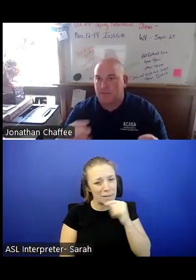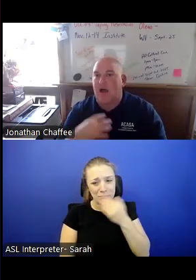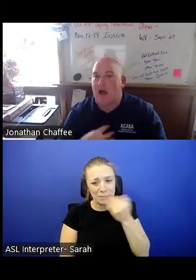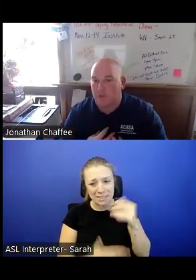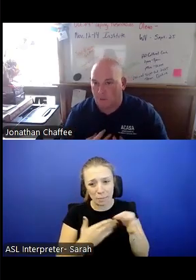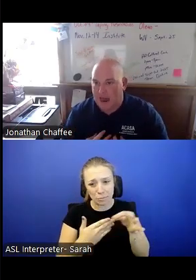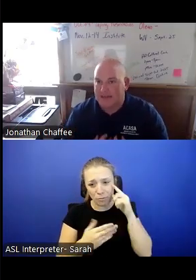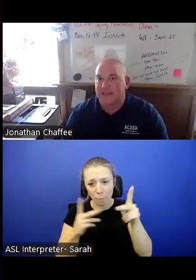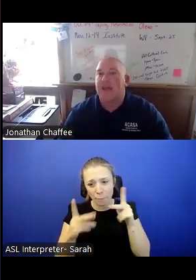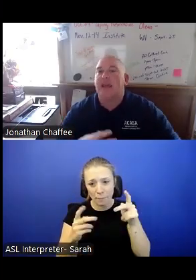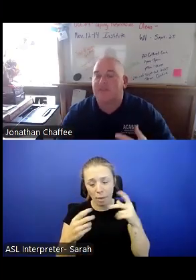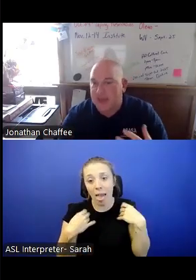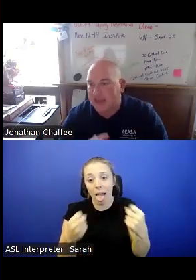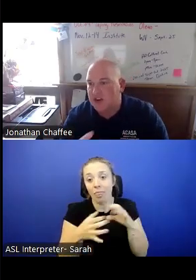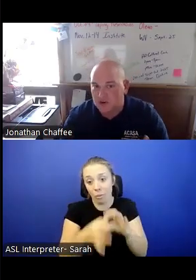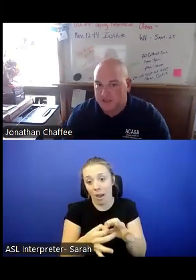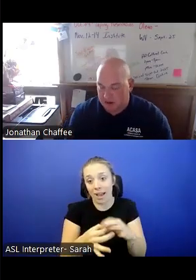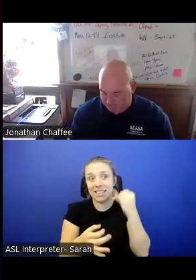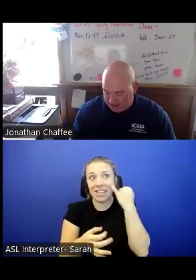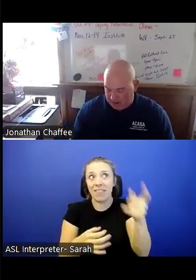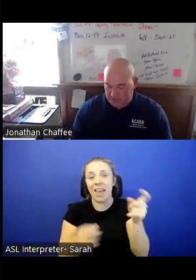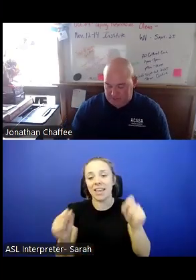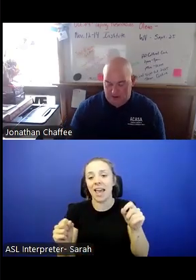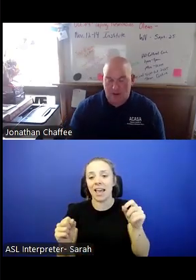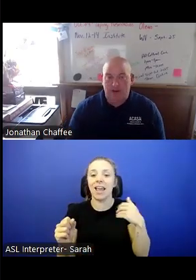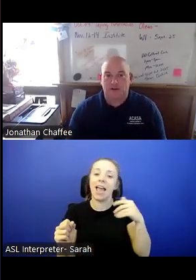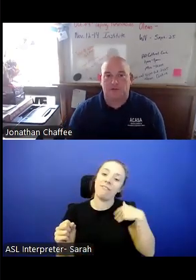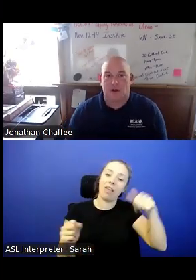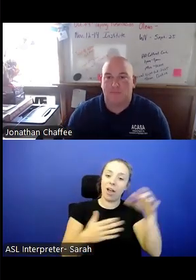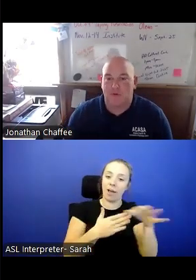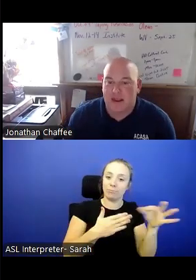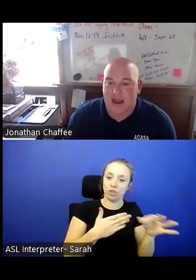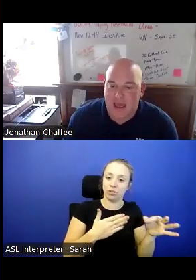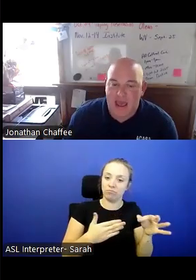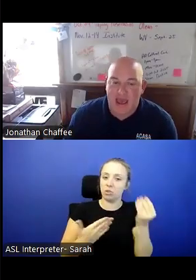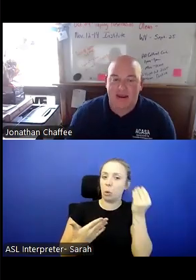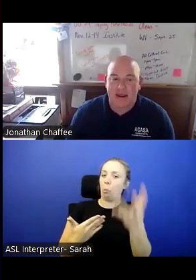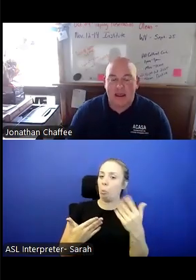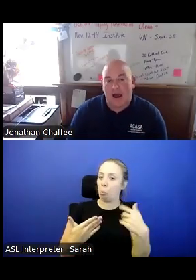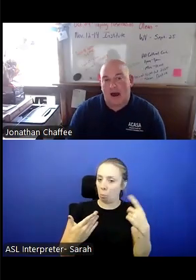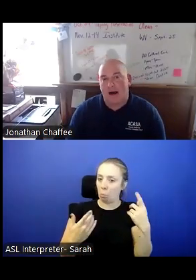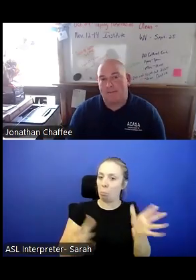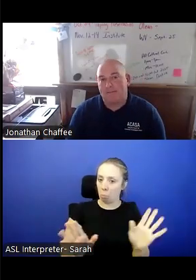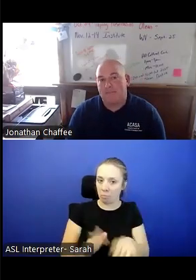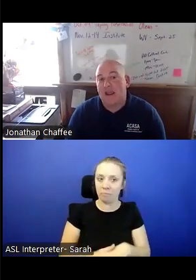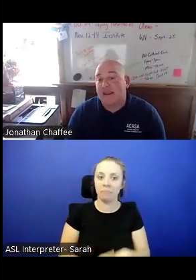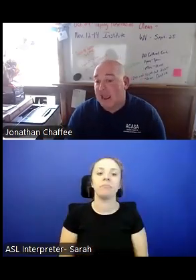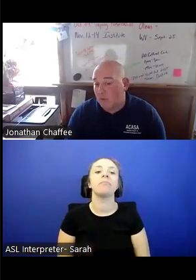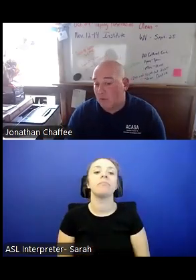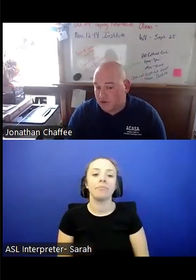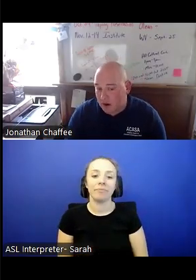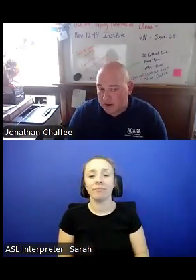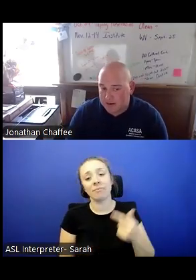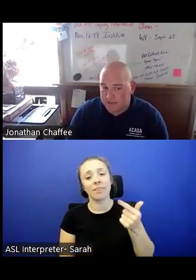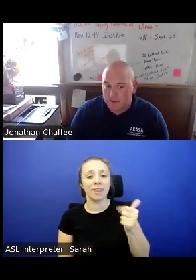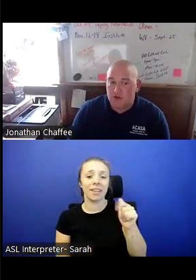for people health-wise if they can do something else. So I just wanted to break on that. Gateway drug, you can